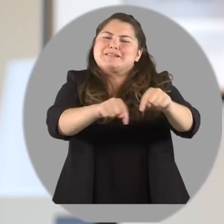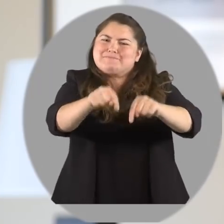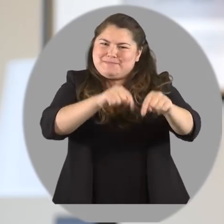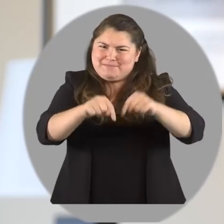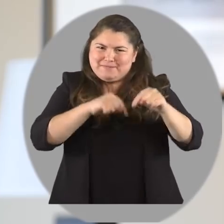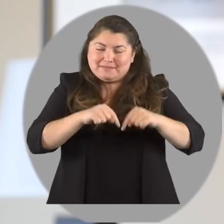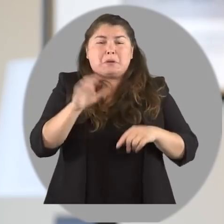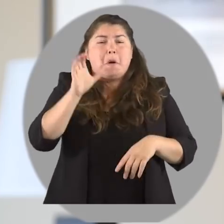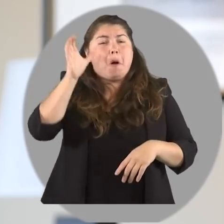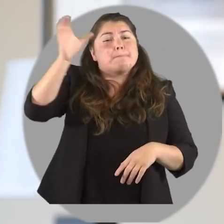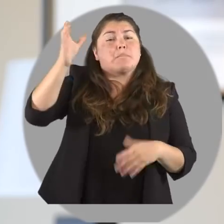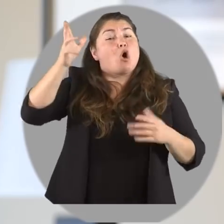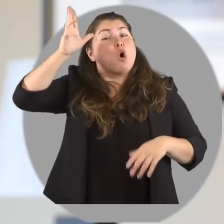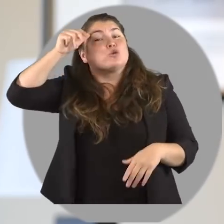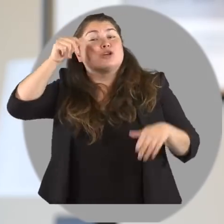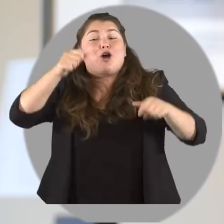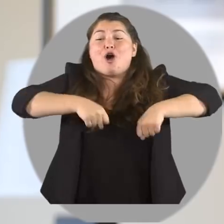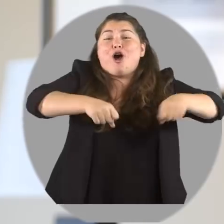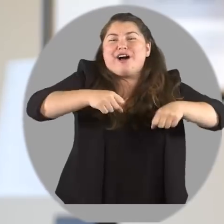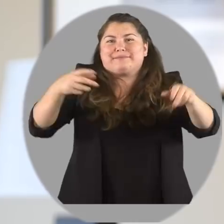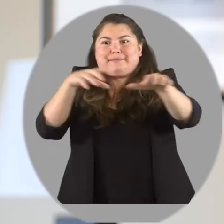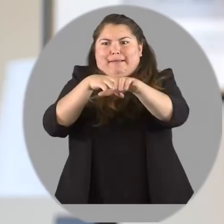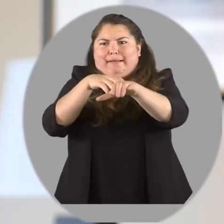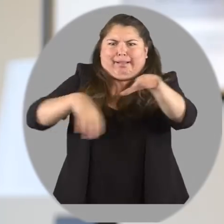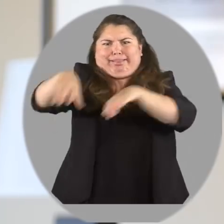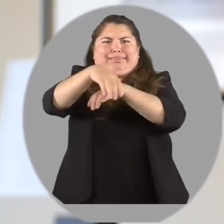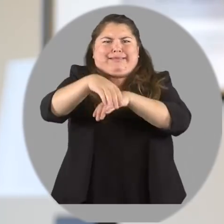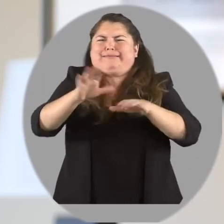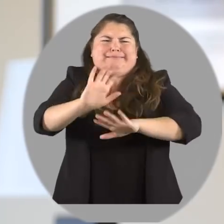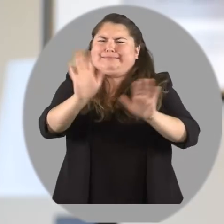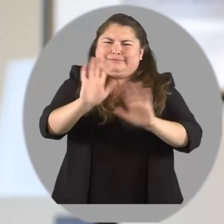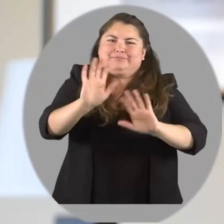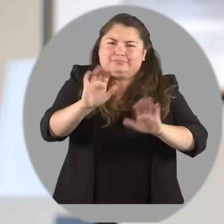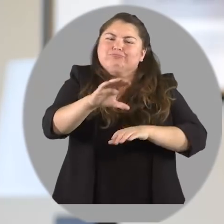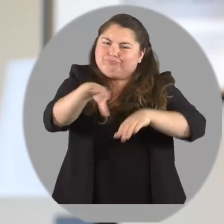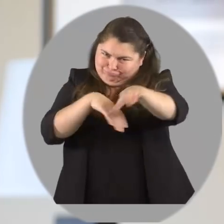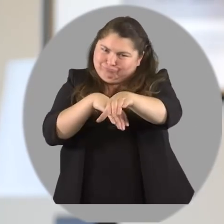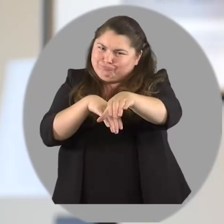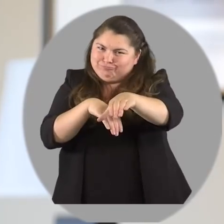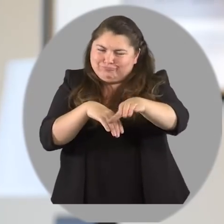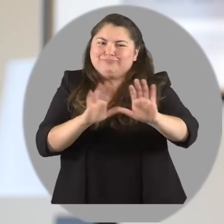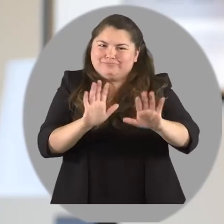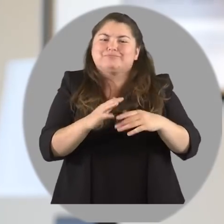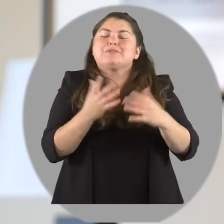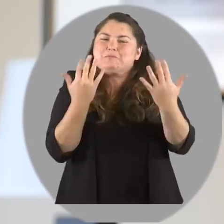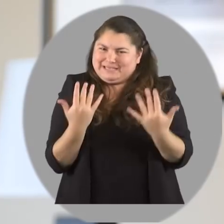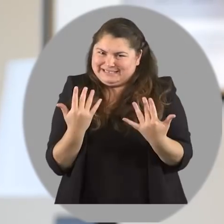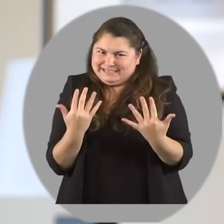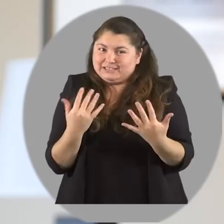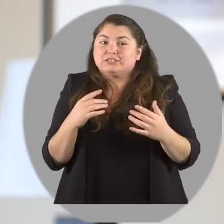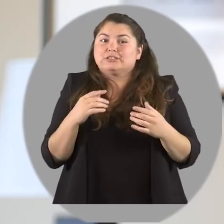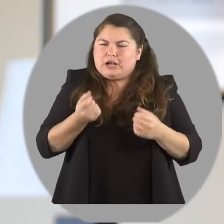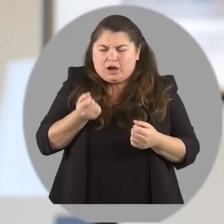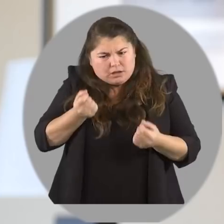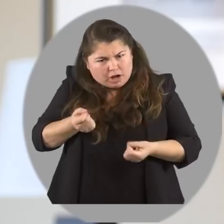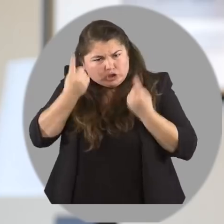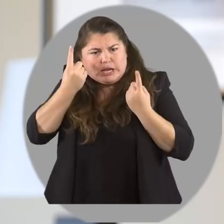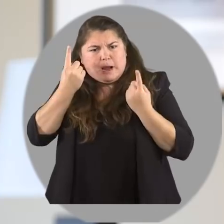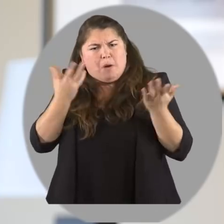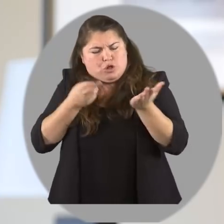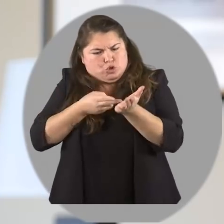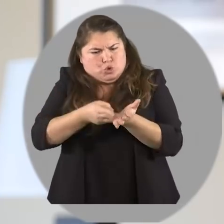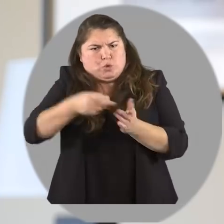missing a step. People are putting the cart before the horse. Unless we have truth, the truth